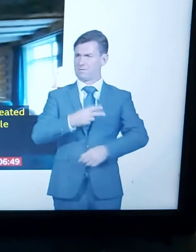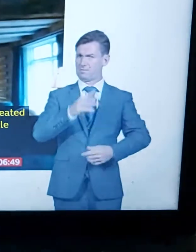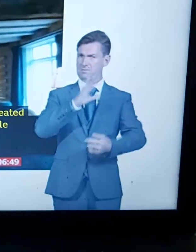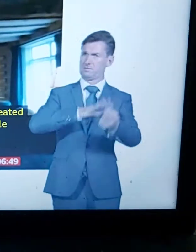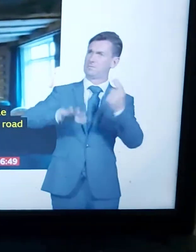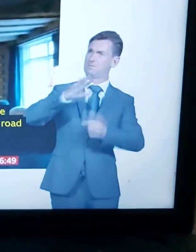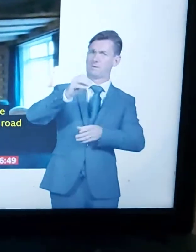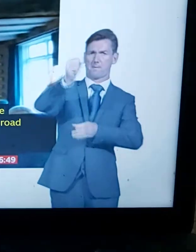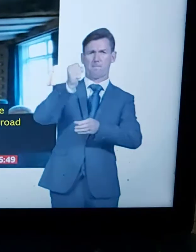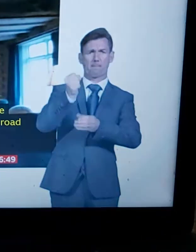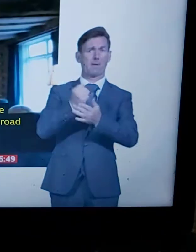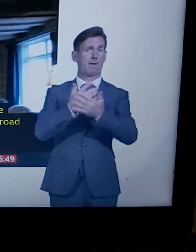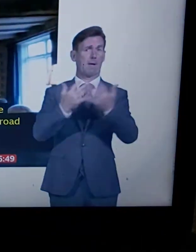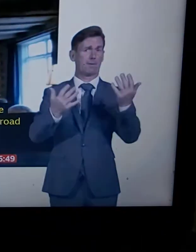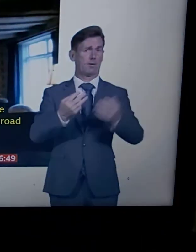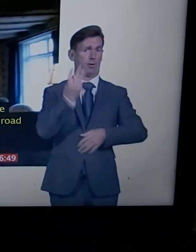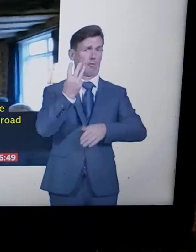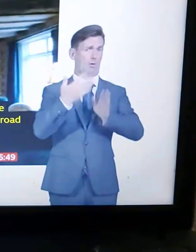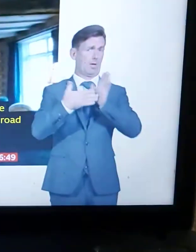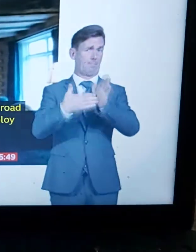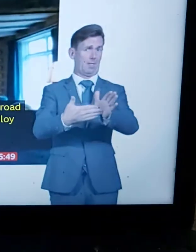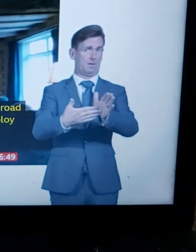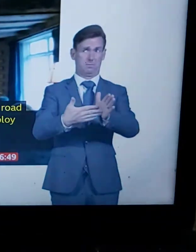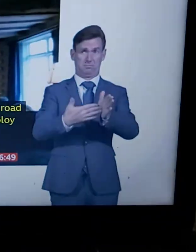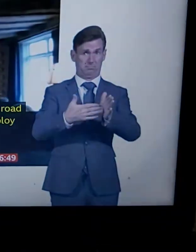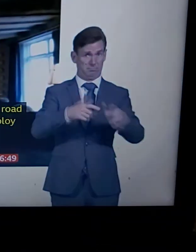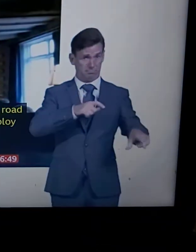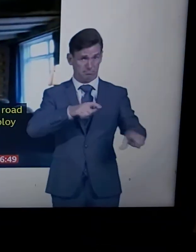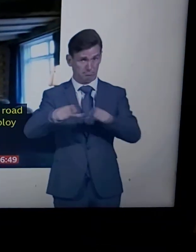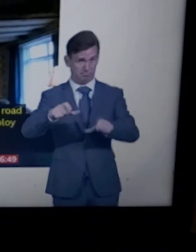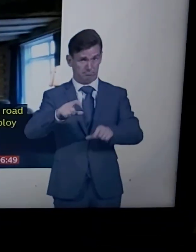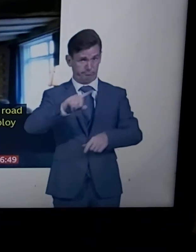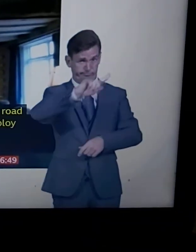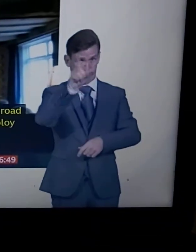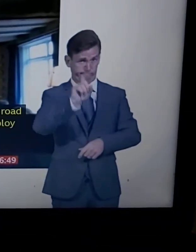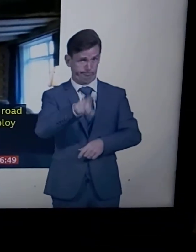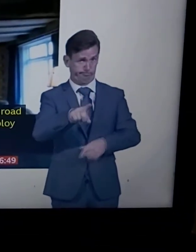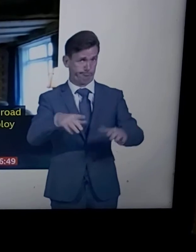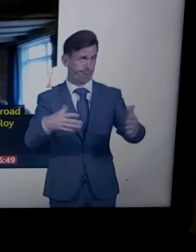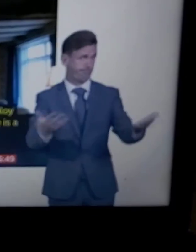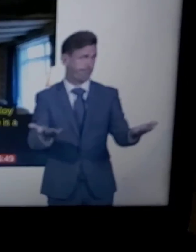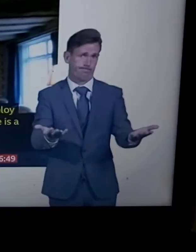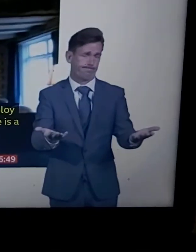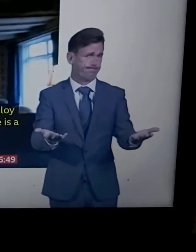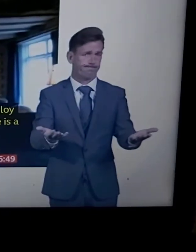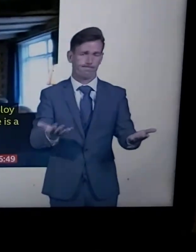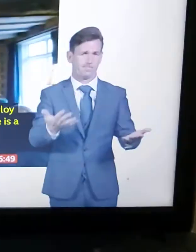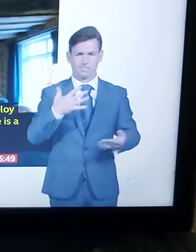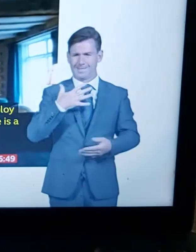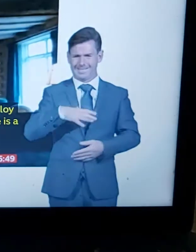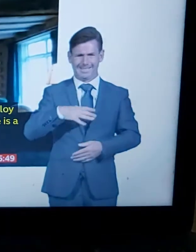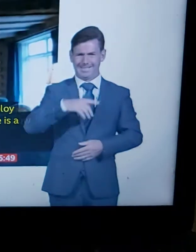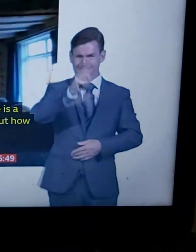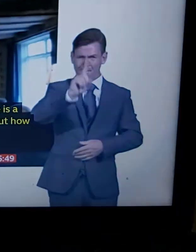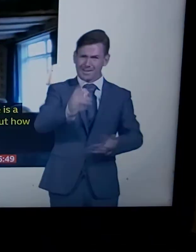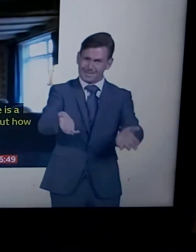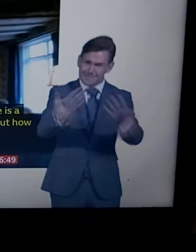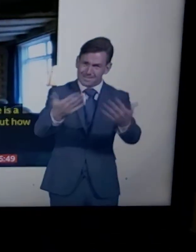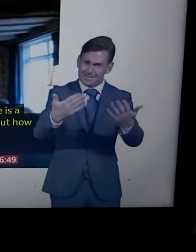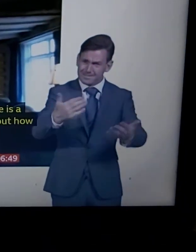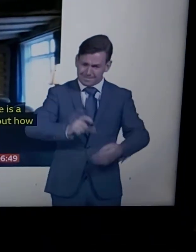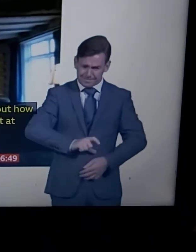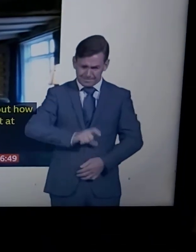about how many of those jobs are going to be left at the end of the year. There's a lot to do. We need to try and get customers confident to come visit our venues because